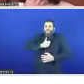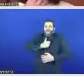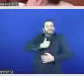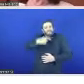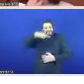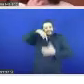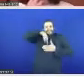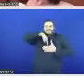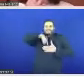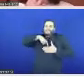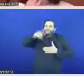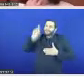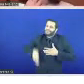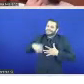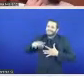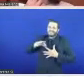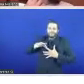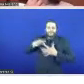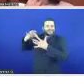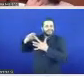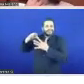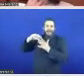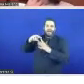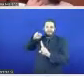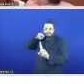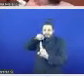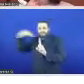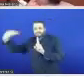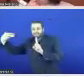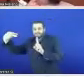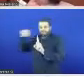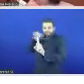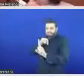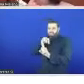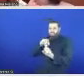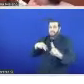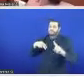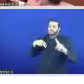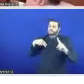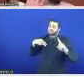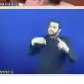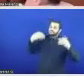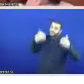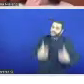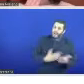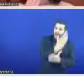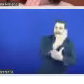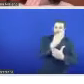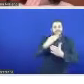aborden el aspecto colectivo. Lo dejo para todos los que trabajan en eso, incluyendo los